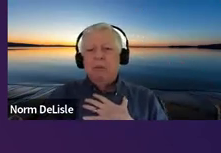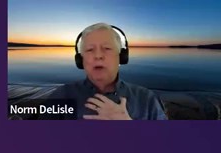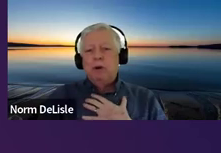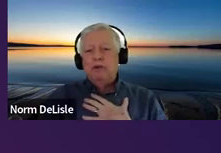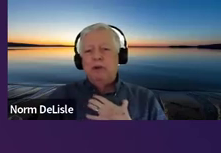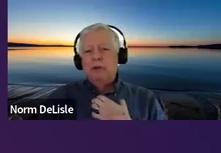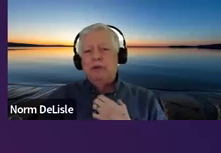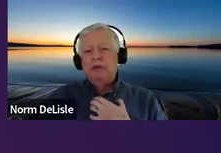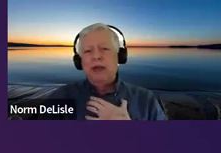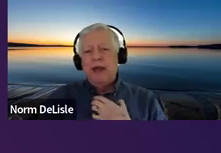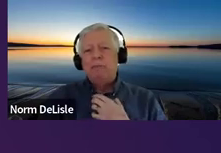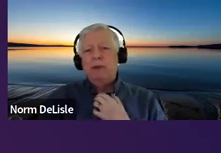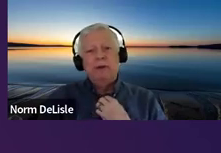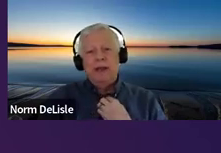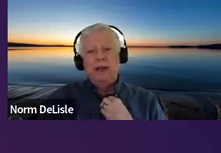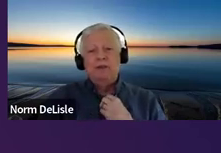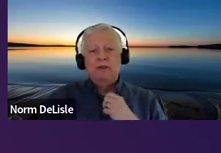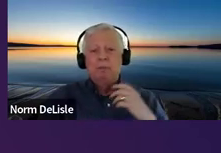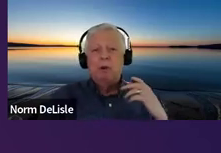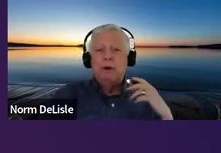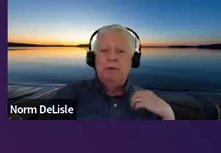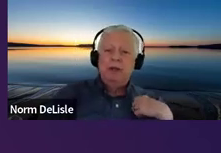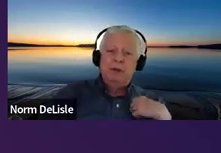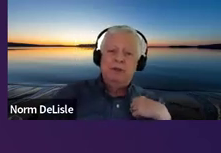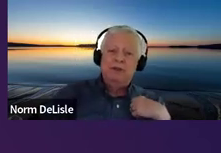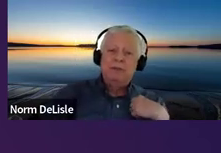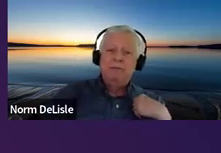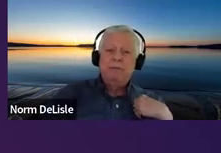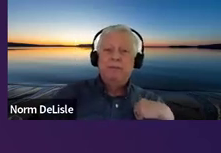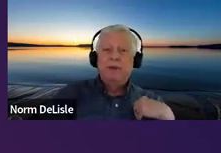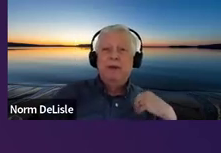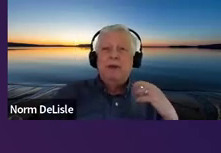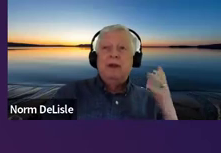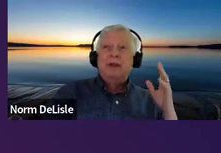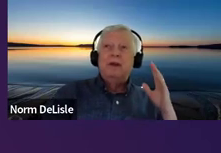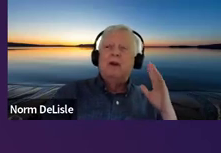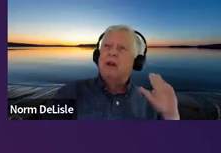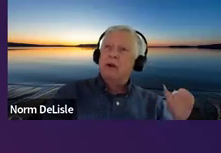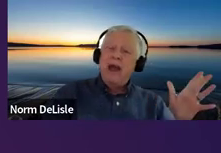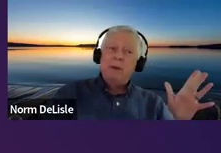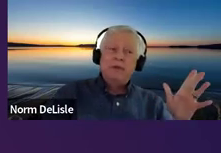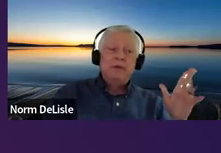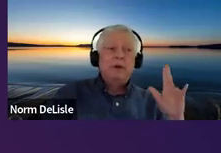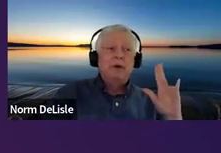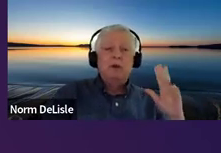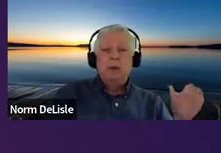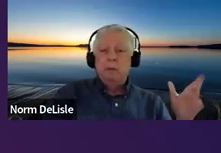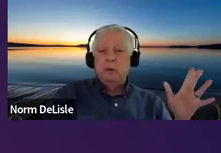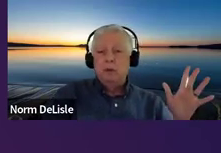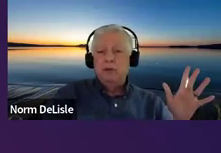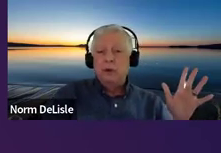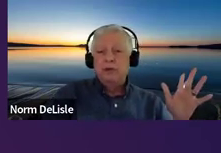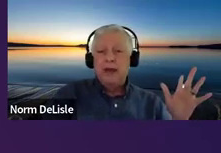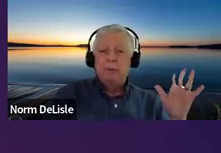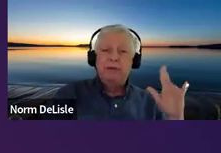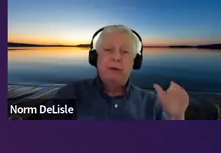And when a person uses an app, they are engaged in support ecosystem. There are other apps. There are other people